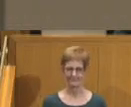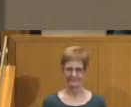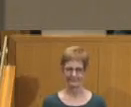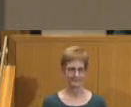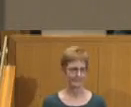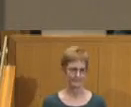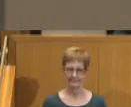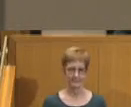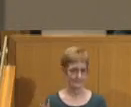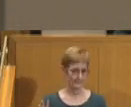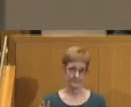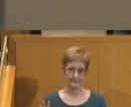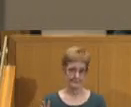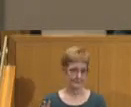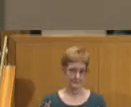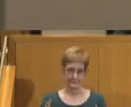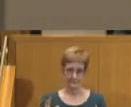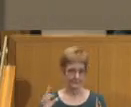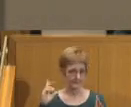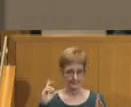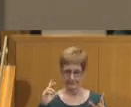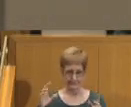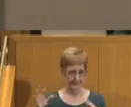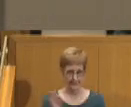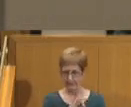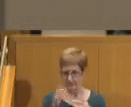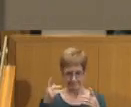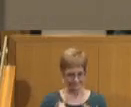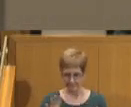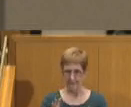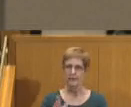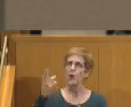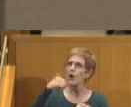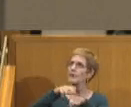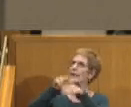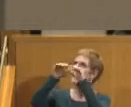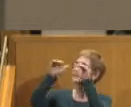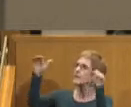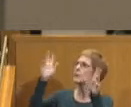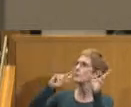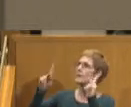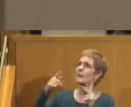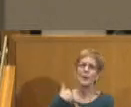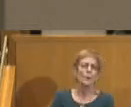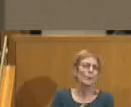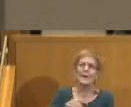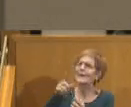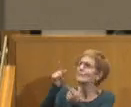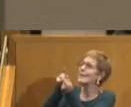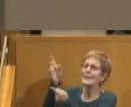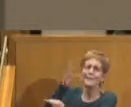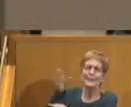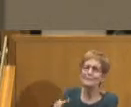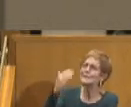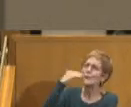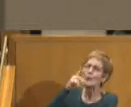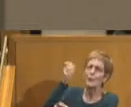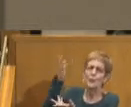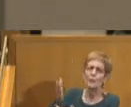city manager, who is our fearless leader, and I want to say thank you to, first